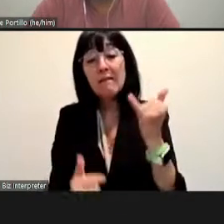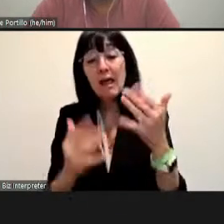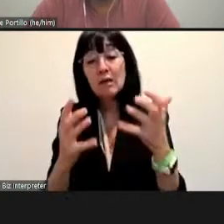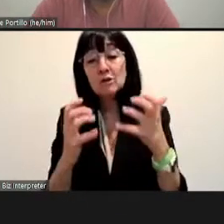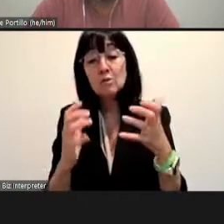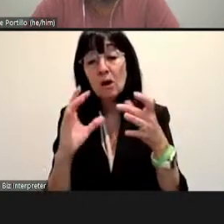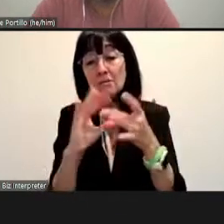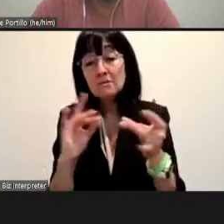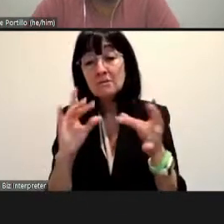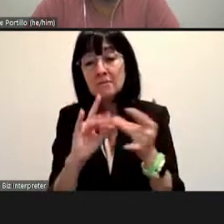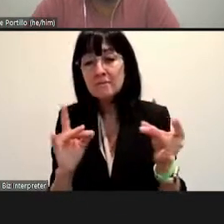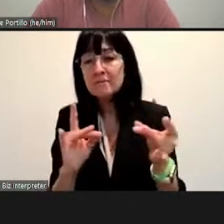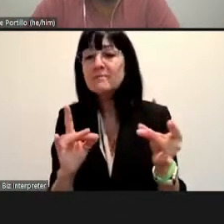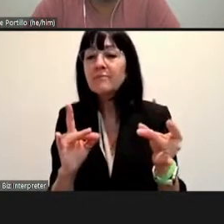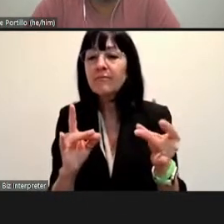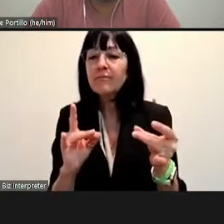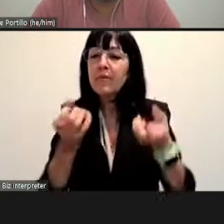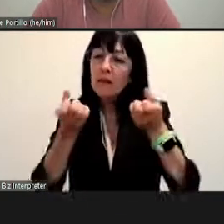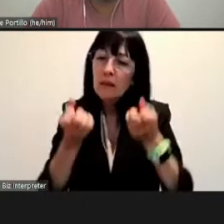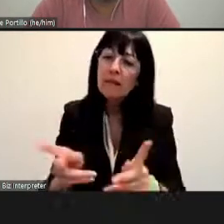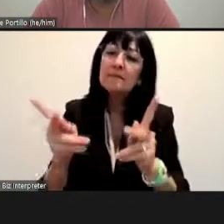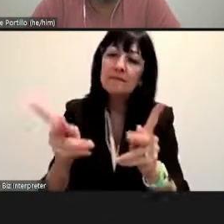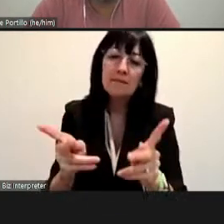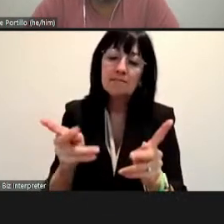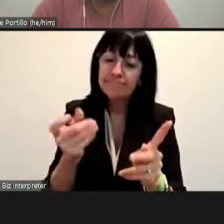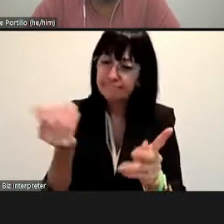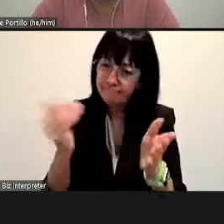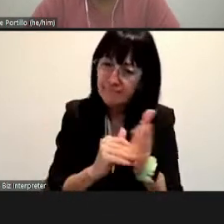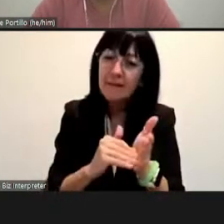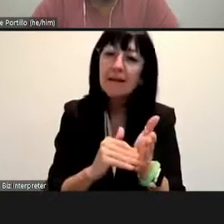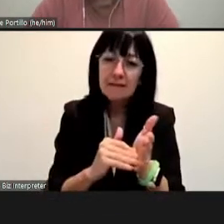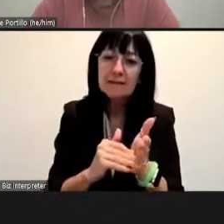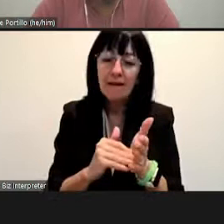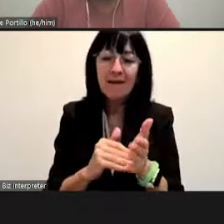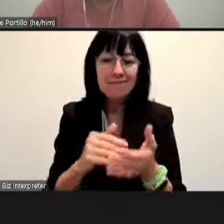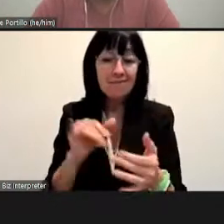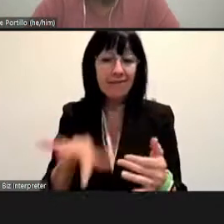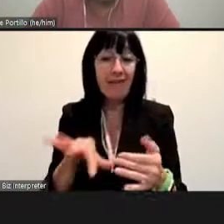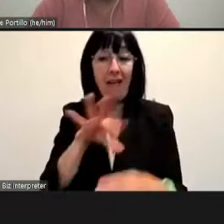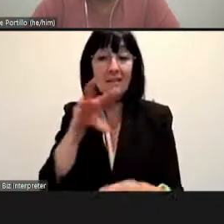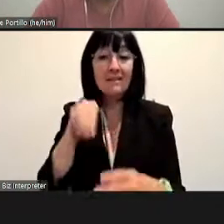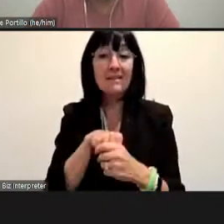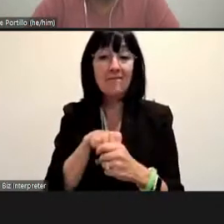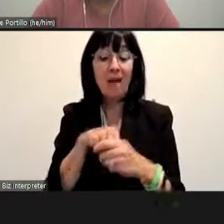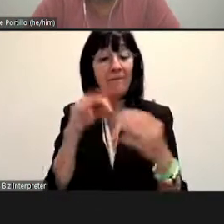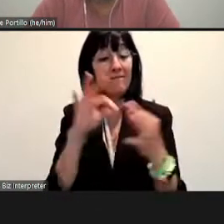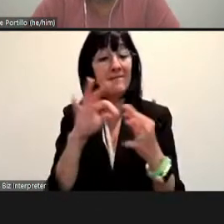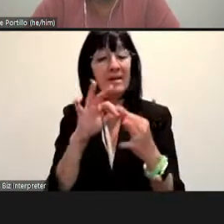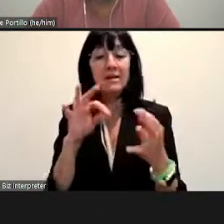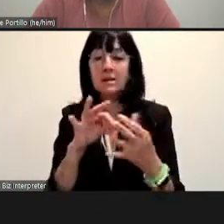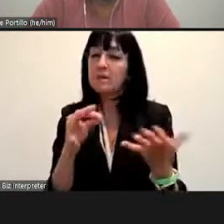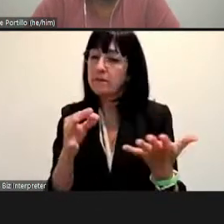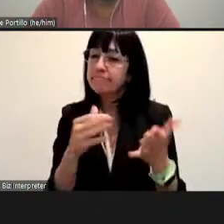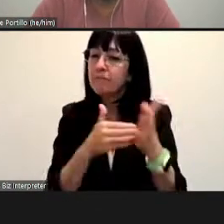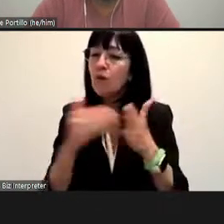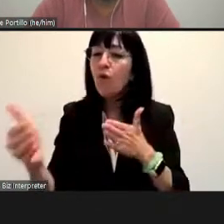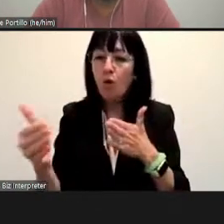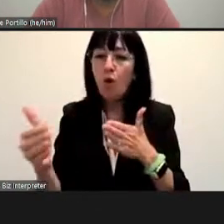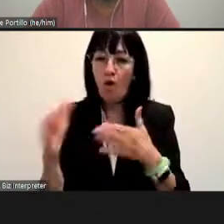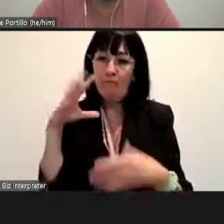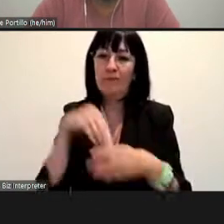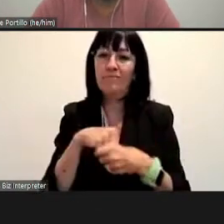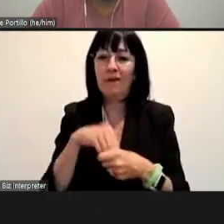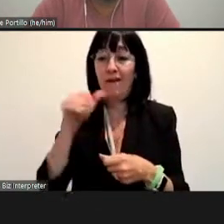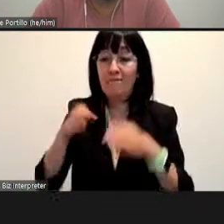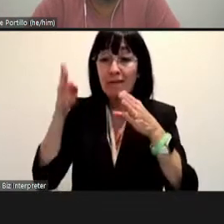very intimate and it involves a lot of touching of someone, usually someone's naked body or bare body. And